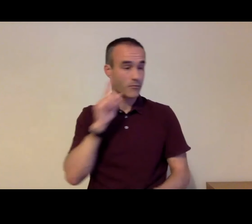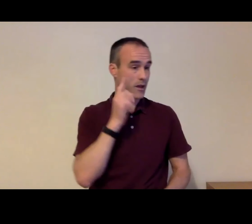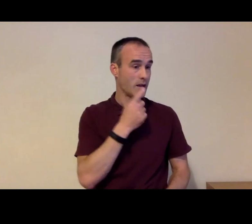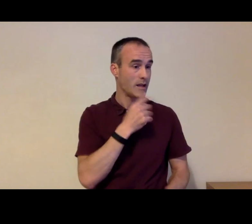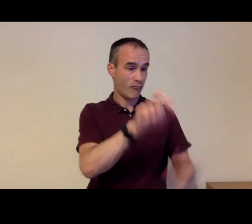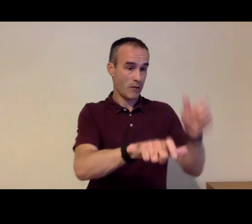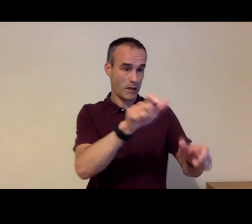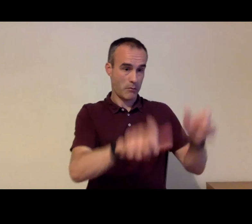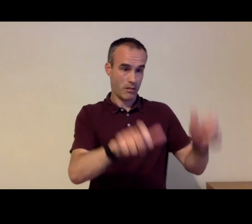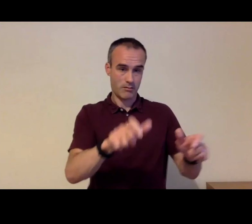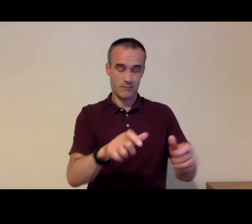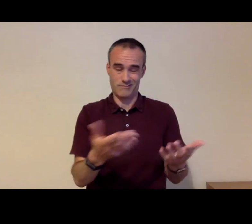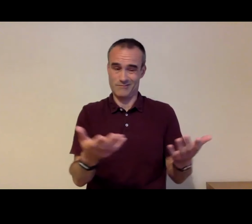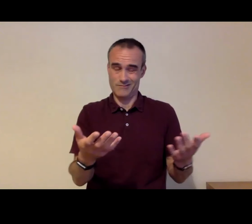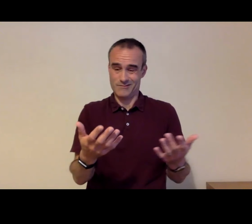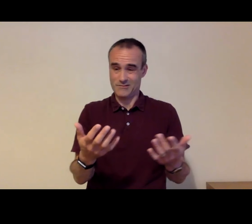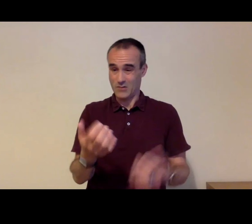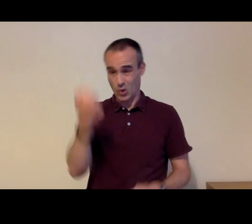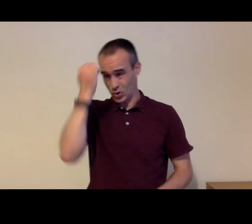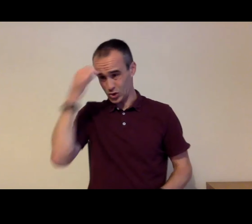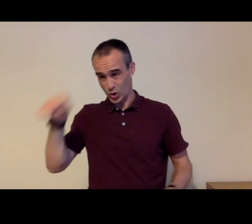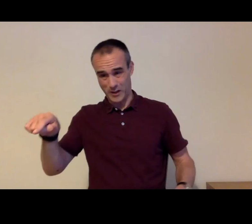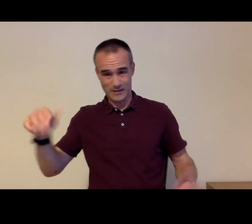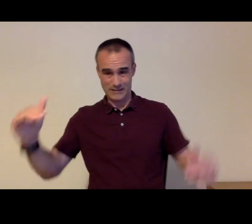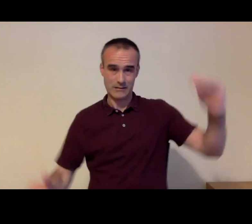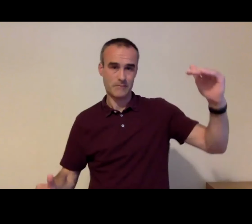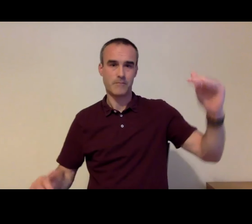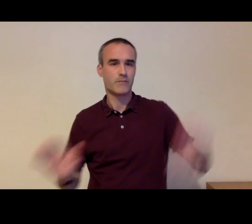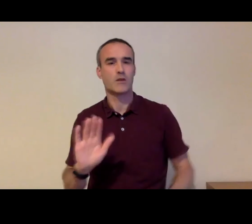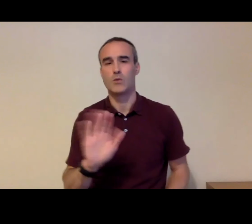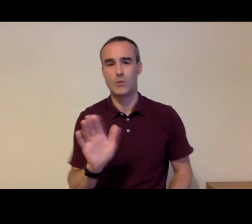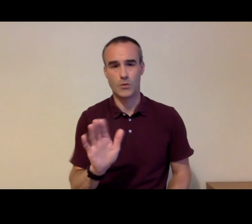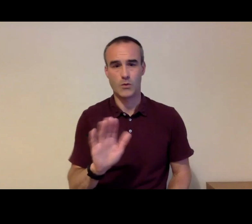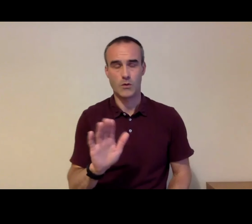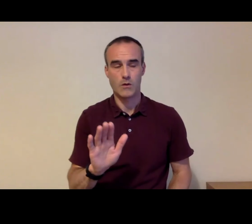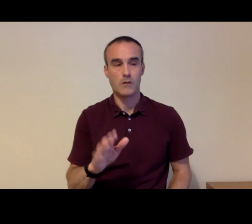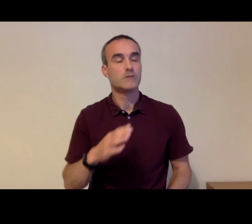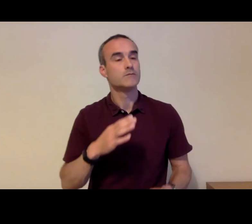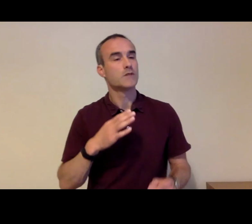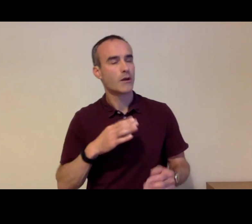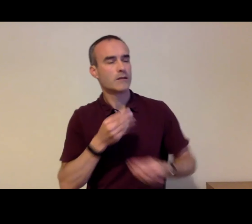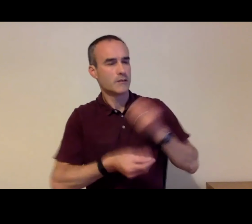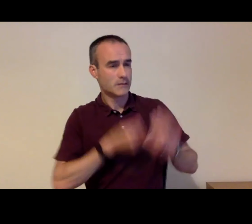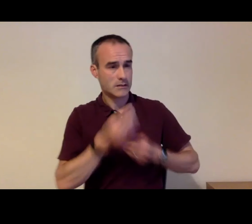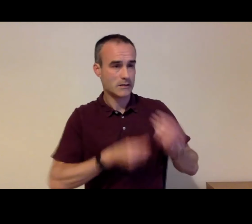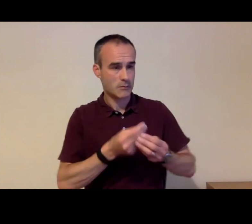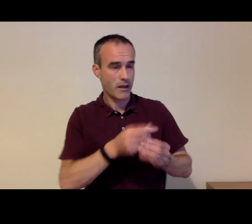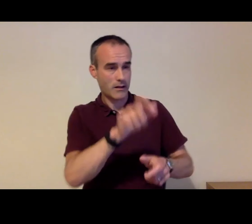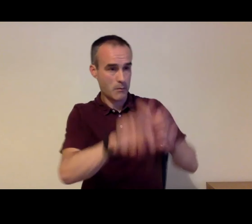very open with people that I'm deaf and that they need to make allowances, and people are always willing to do that.